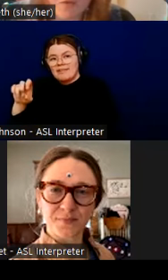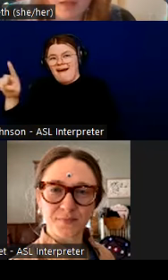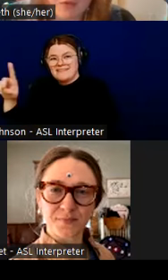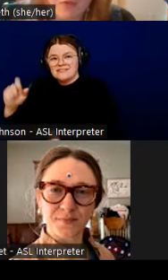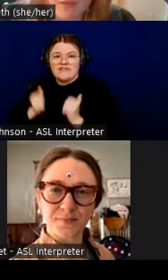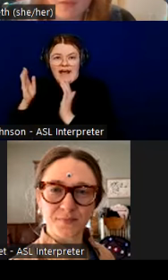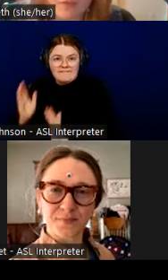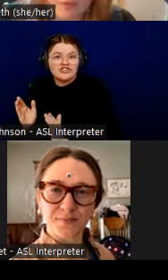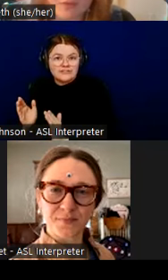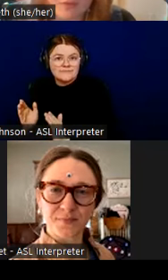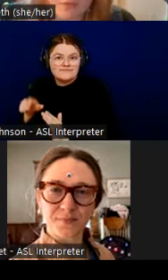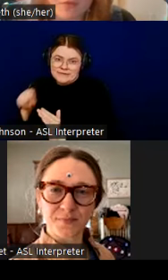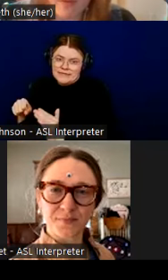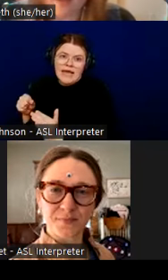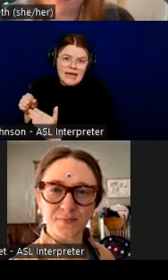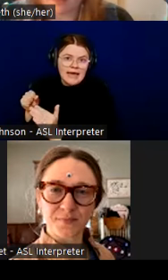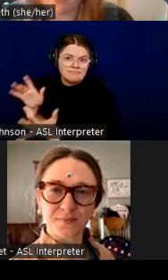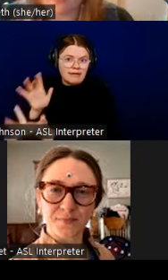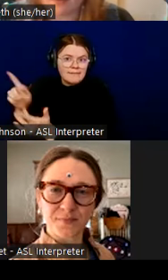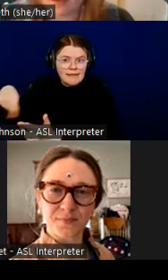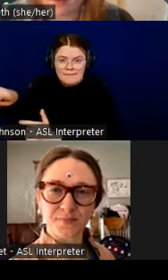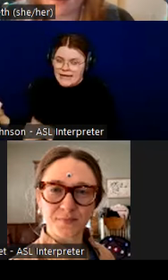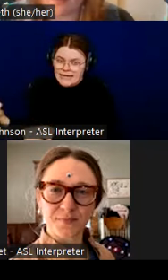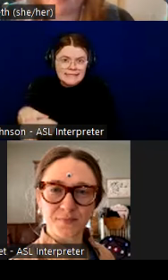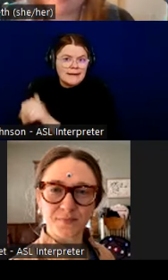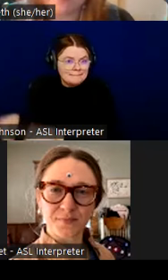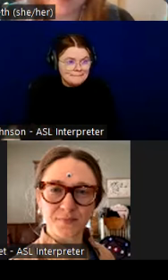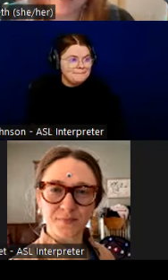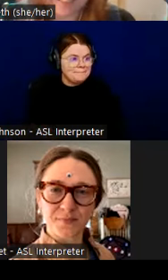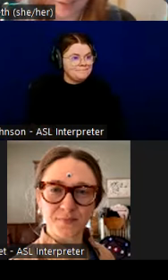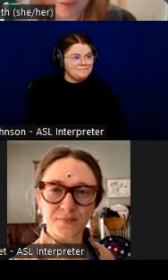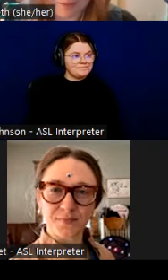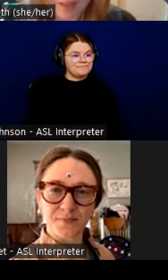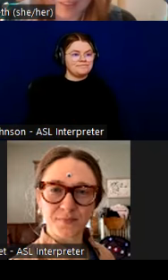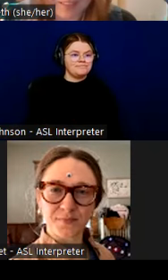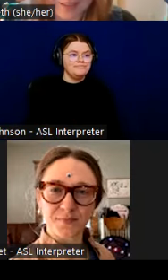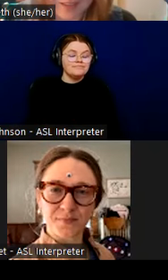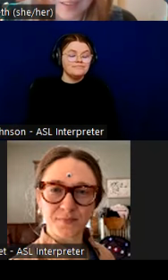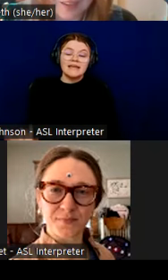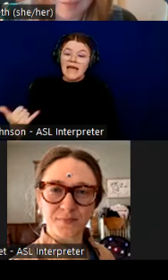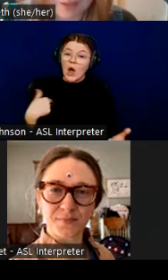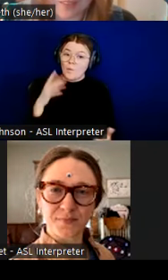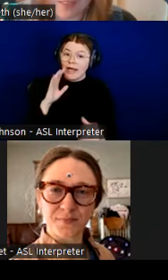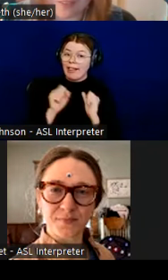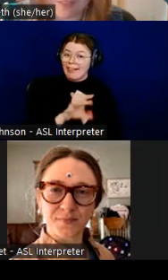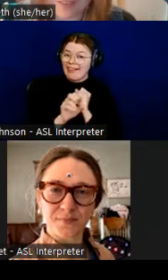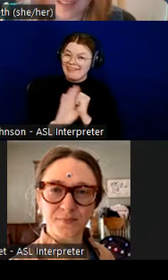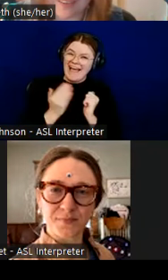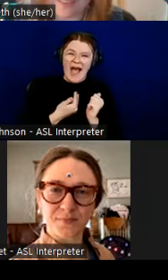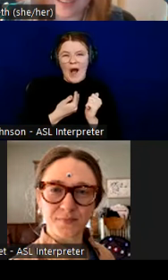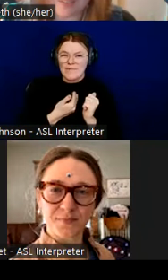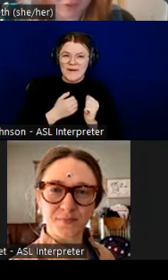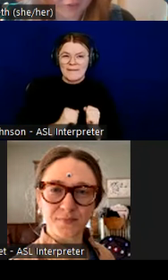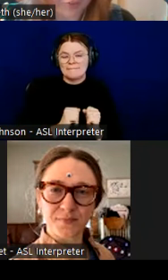And now I'm going to recommend that you attend pop-up advocacy, but also